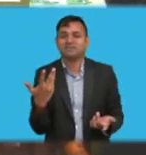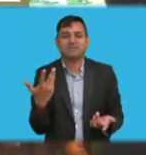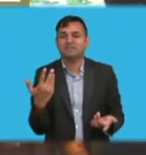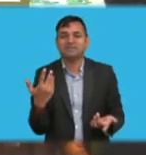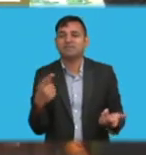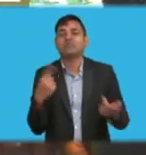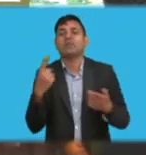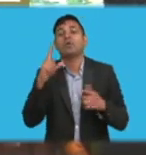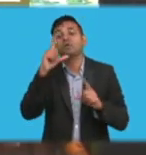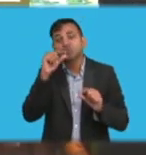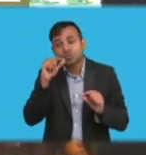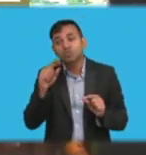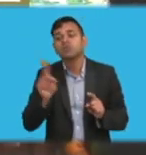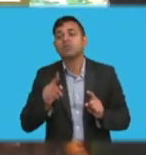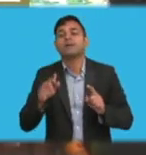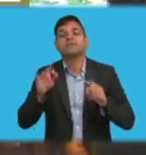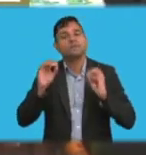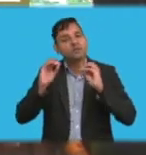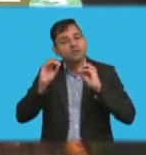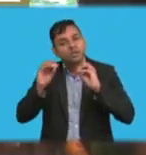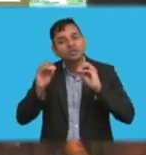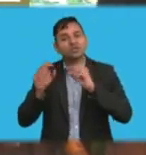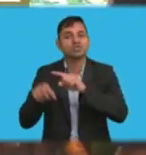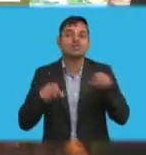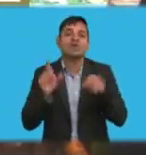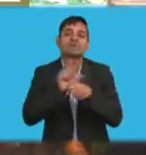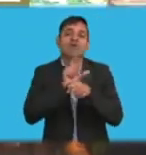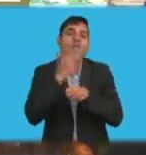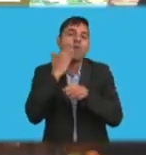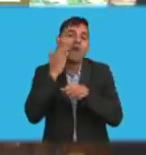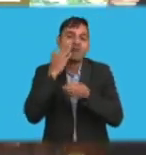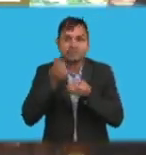people don't play around with this floodgate, which is government property. Thank you.